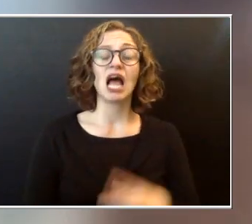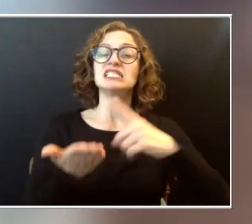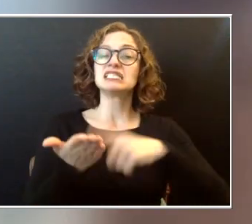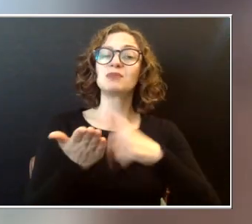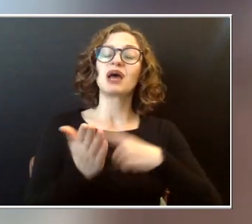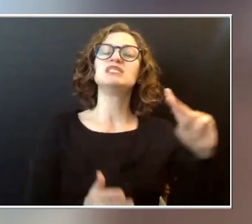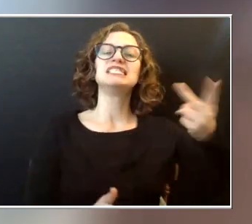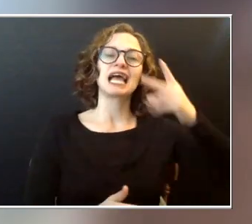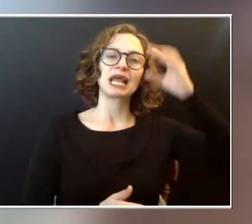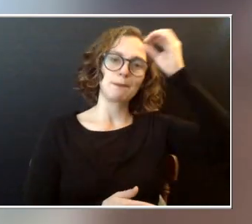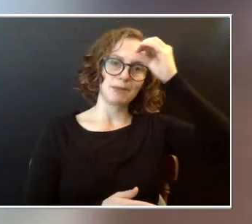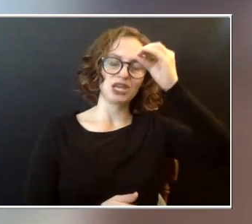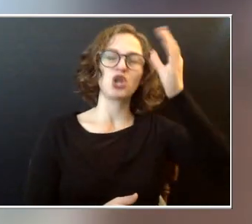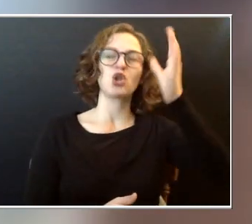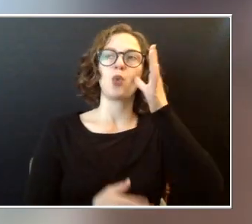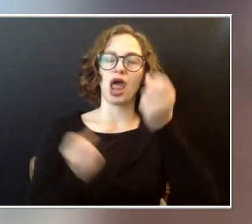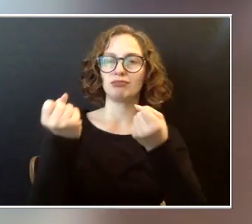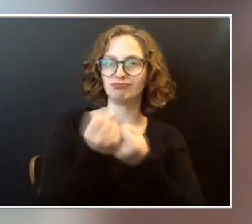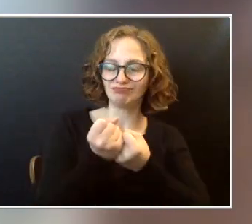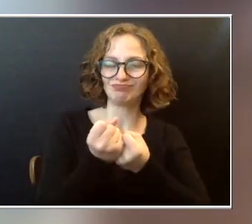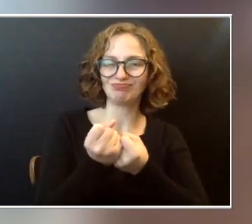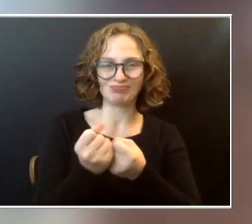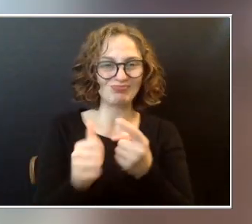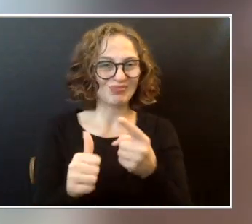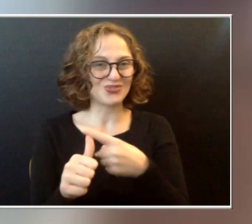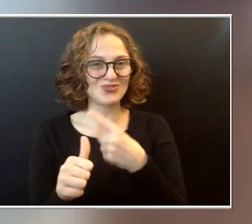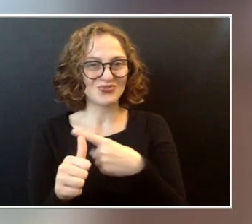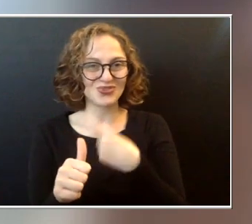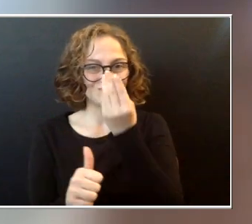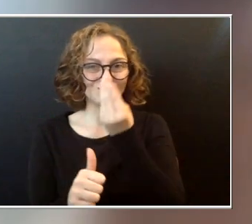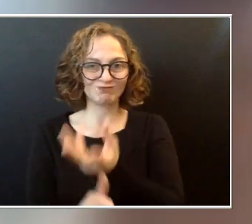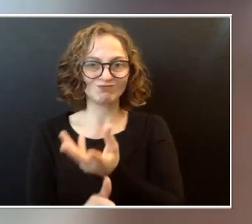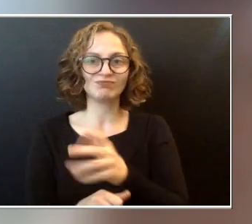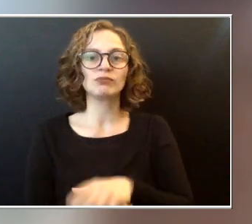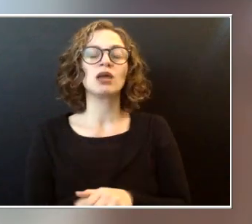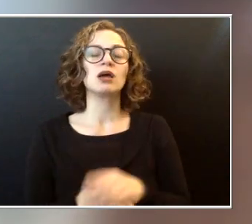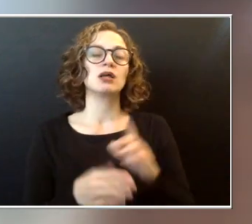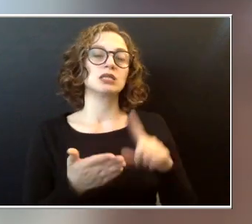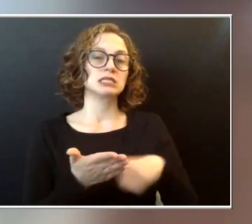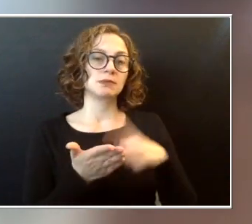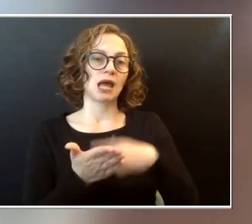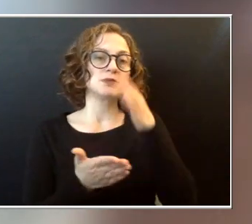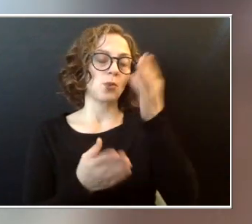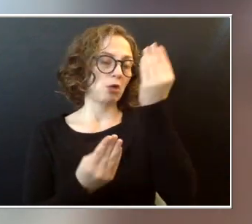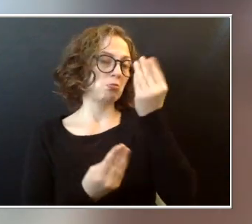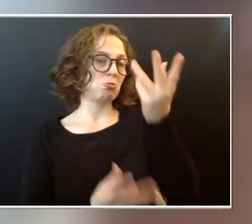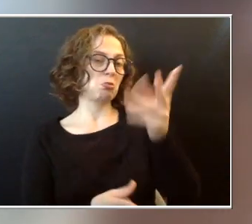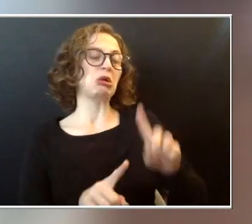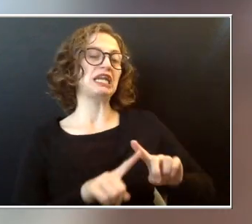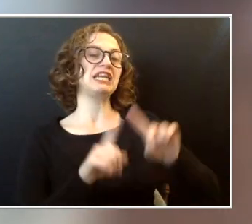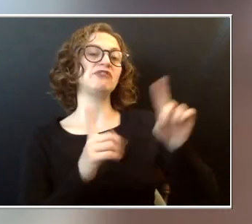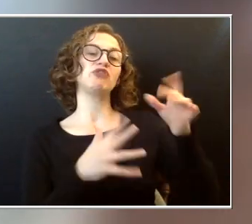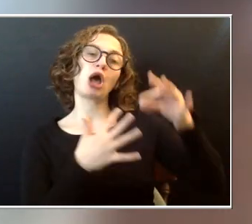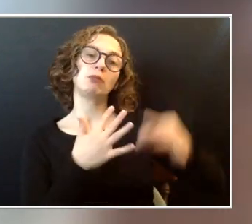heard. Other times it gives you different perspectives or options for clinical trials to participate in.